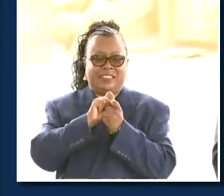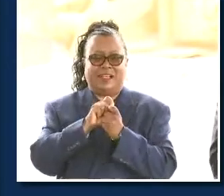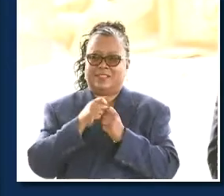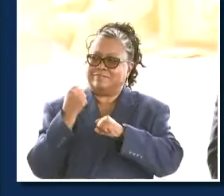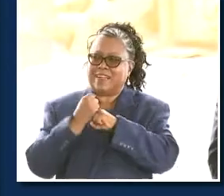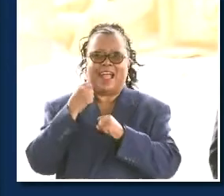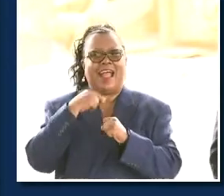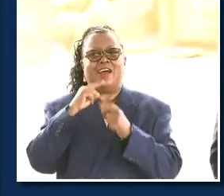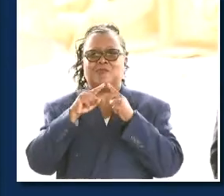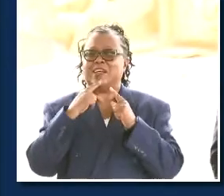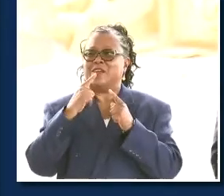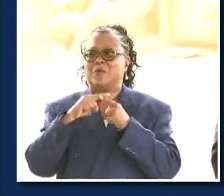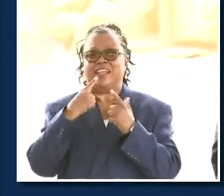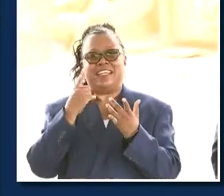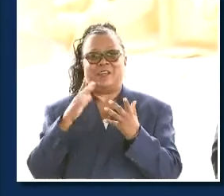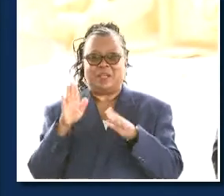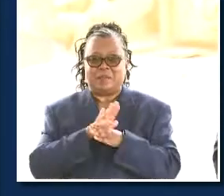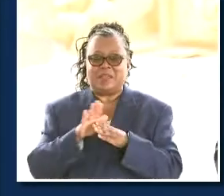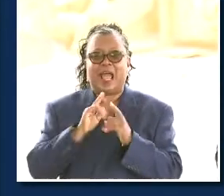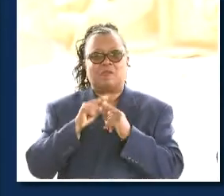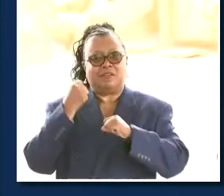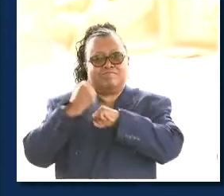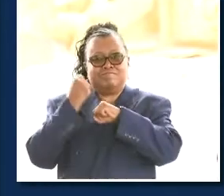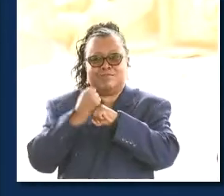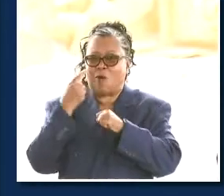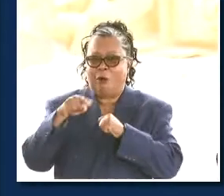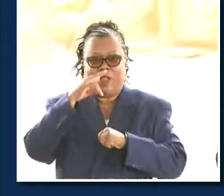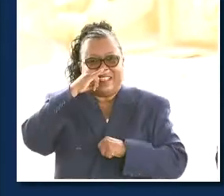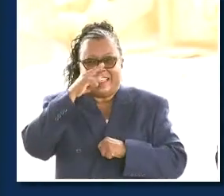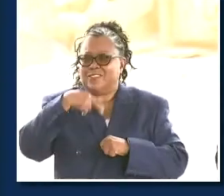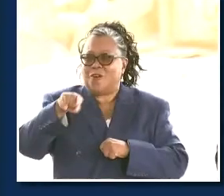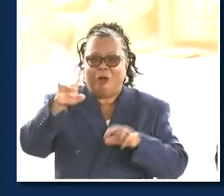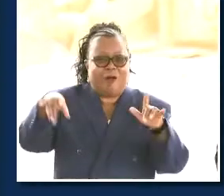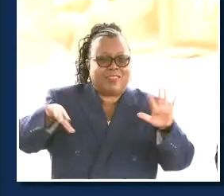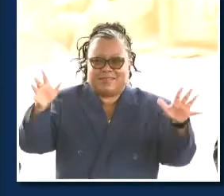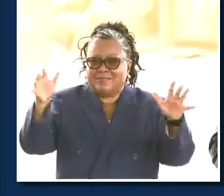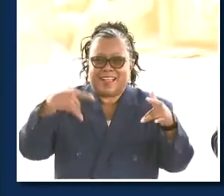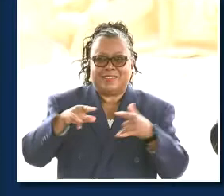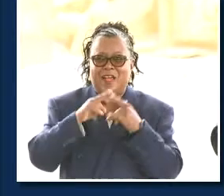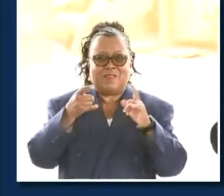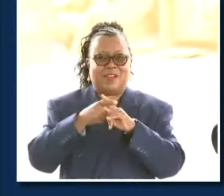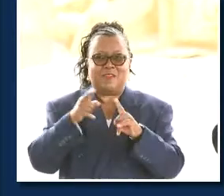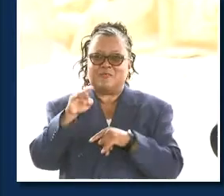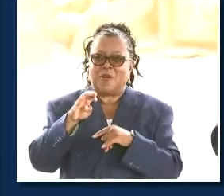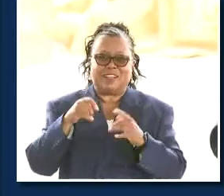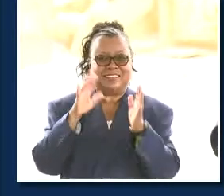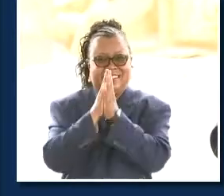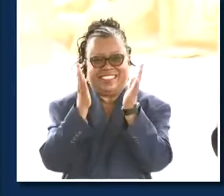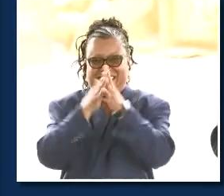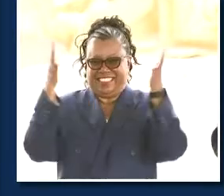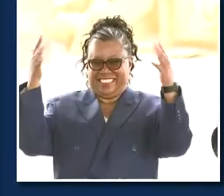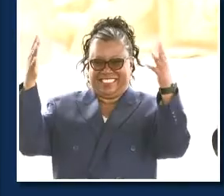Adults are great, but when you're in the kid business, I want to give a shout out to all the kids. These are all these guys are from Shields Middle School.